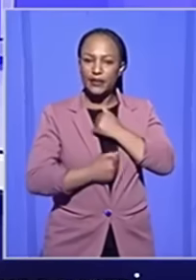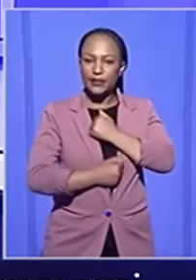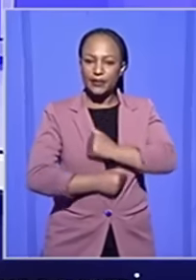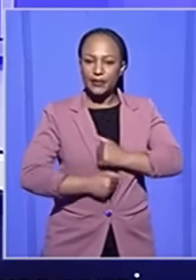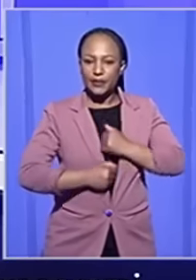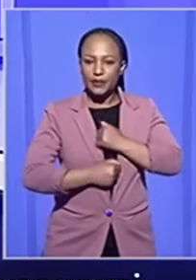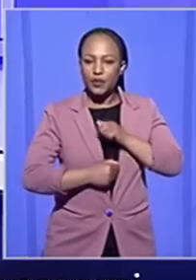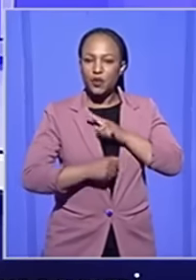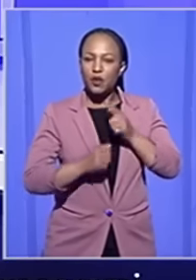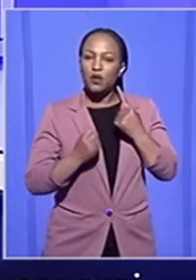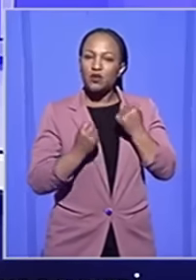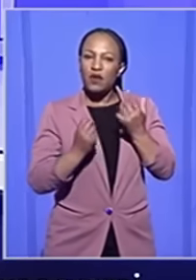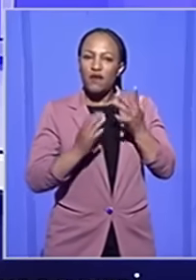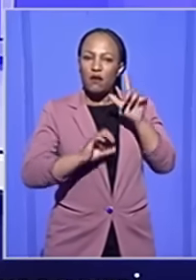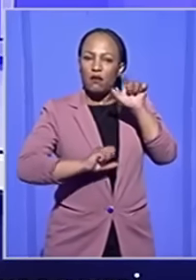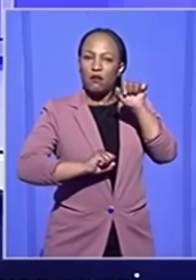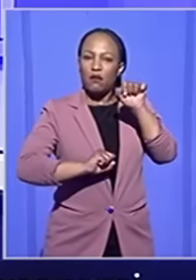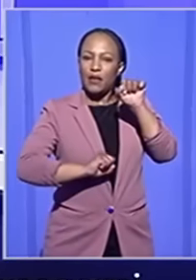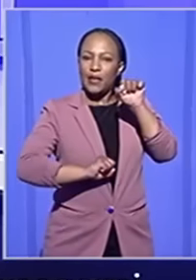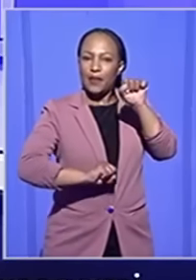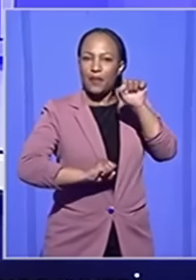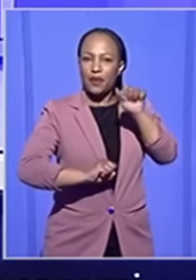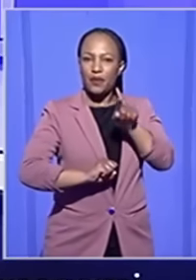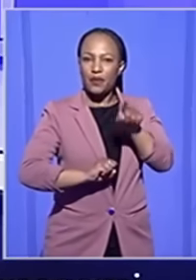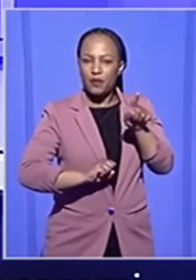kwa go sekegiweng ga maeto a difofane a le